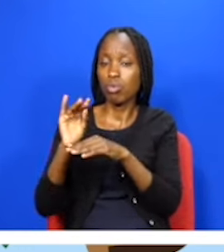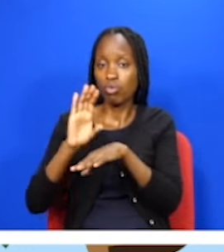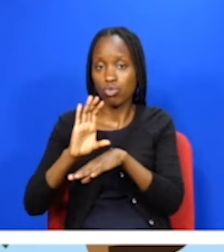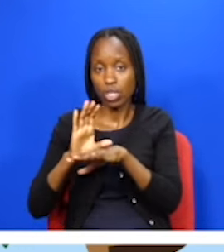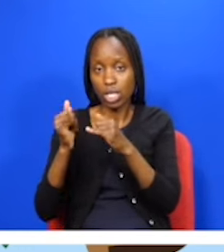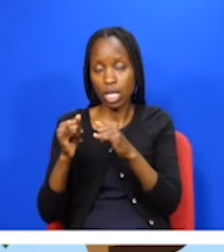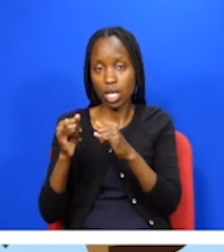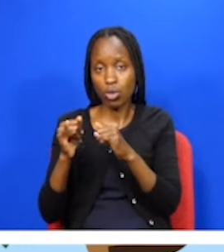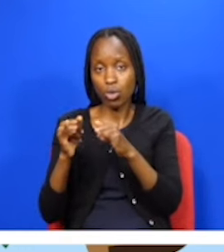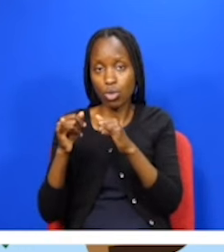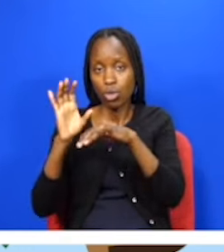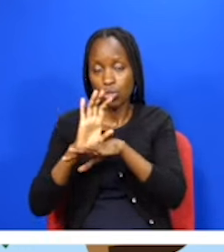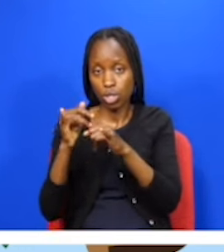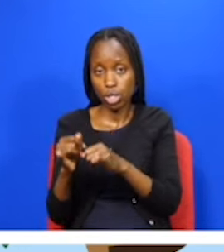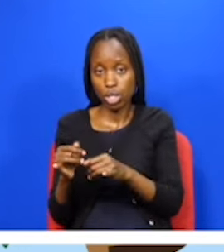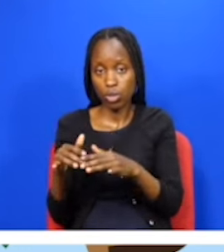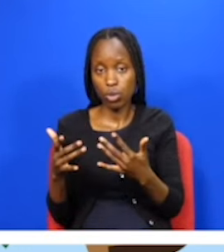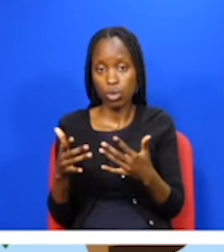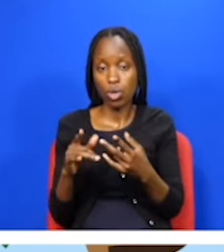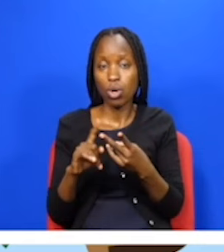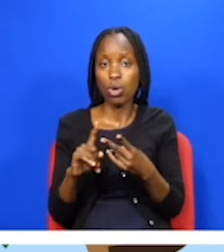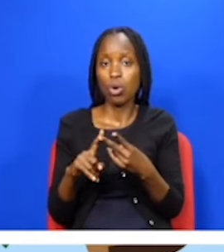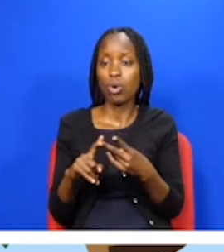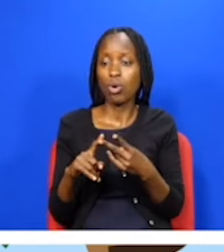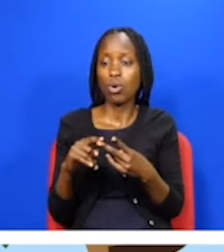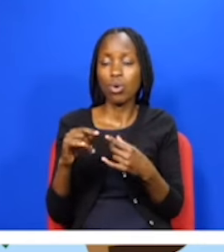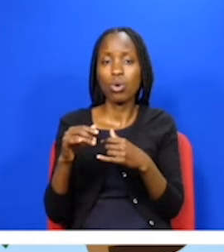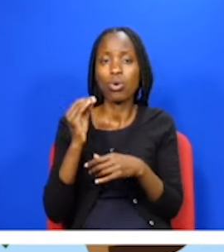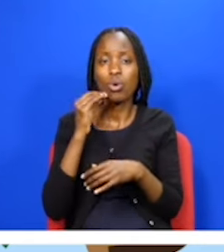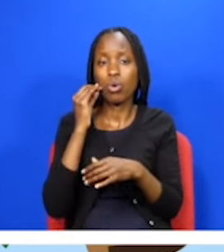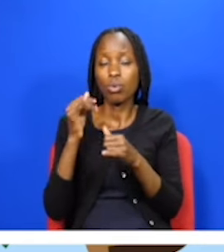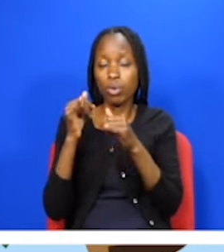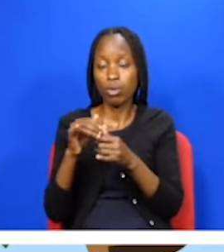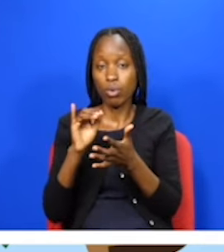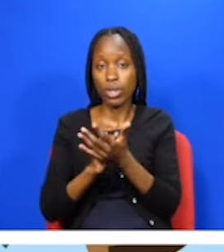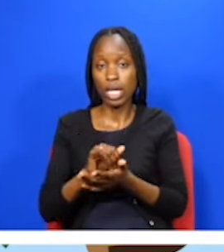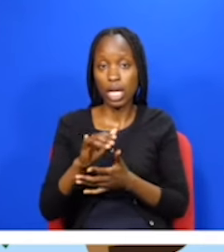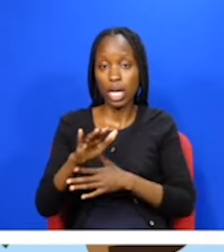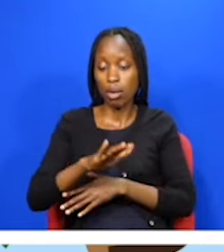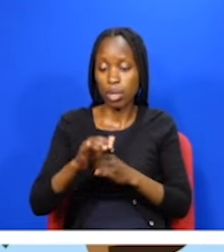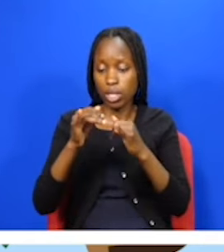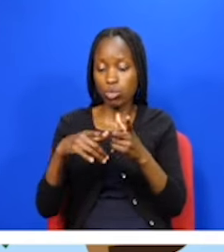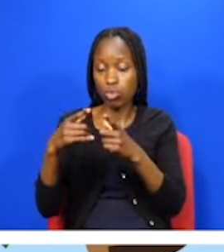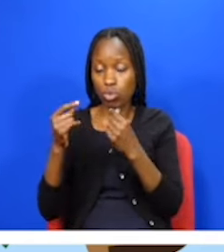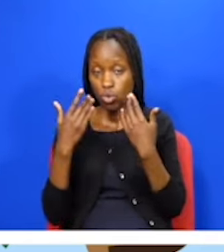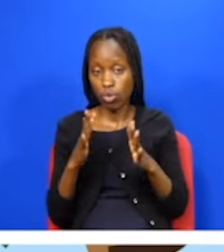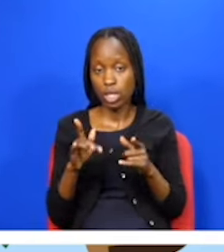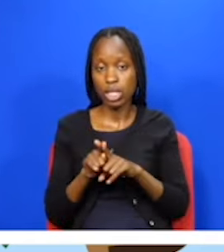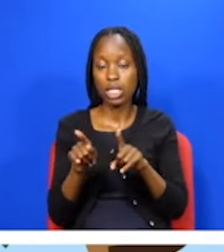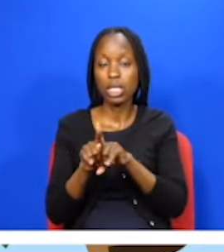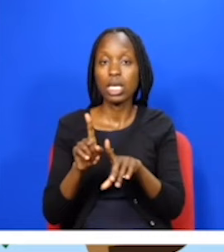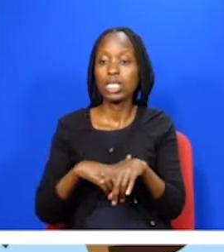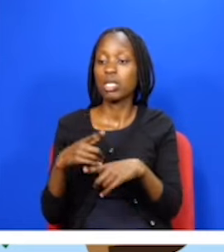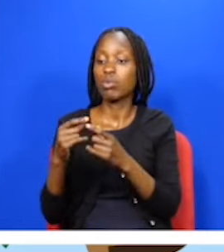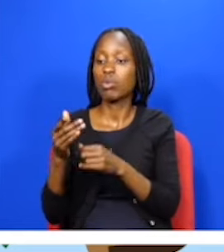place? About maybe a new neighborhood? Yeah, those new areas that you've gone are new territories. And when you go